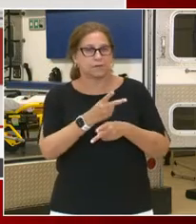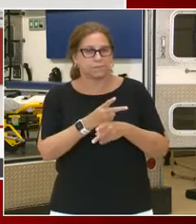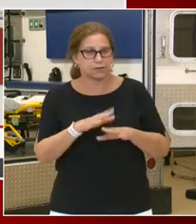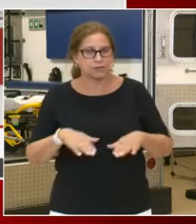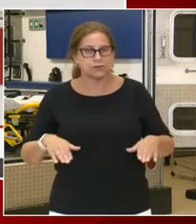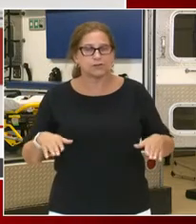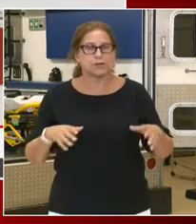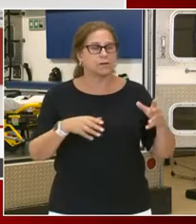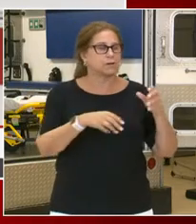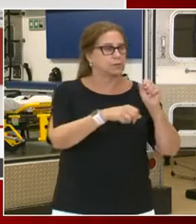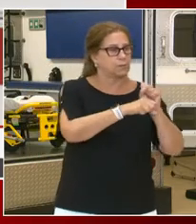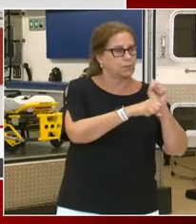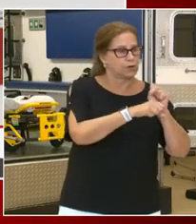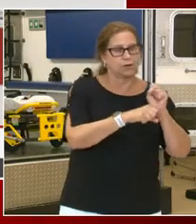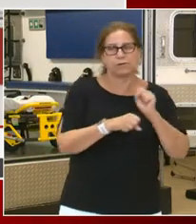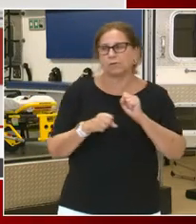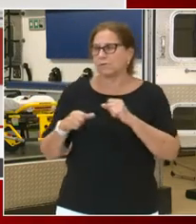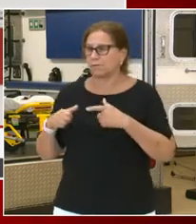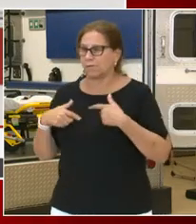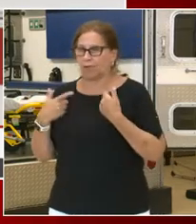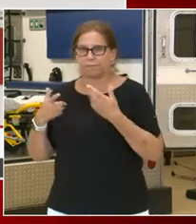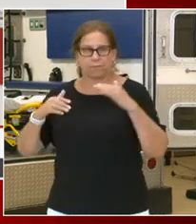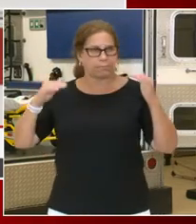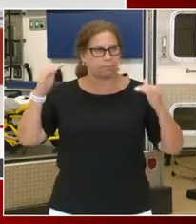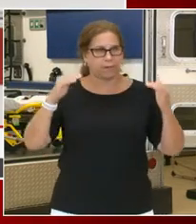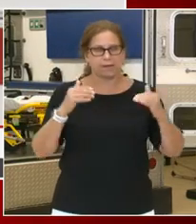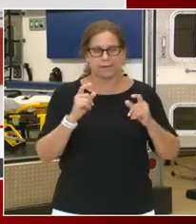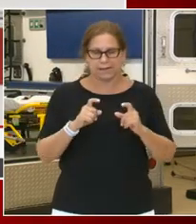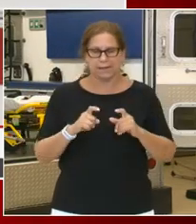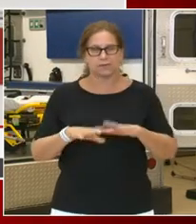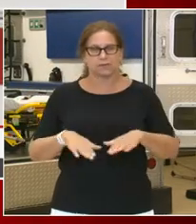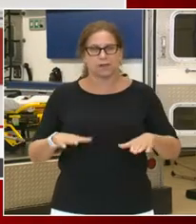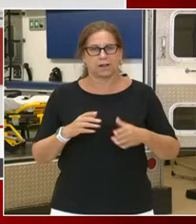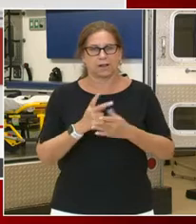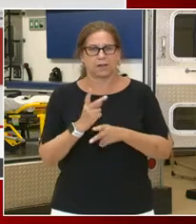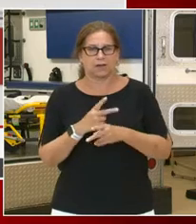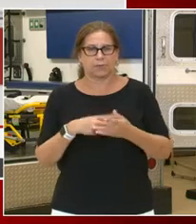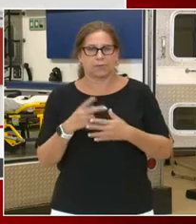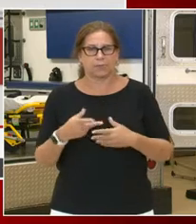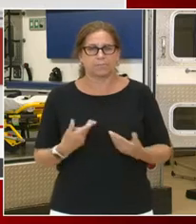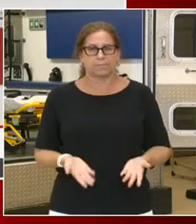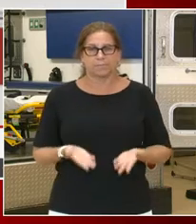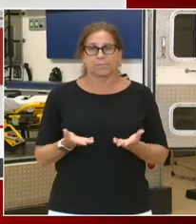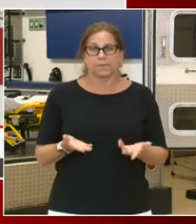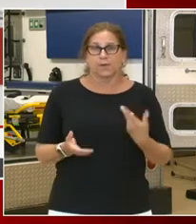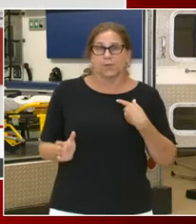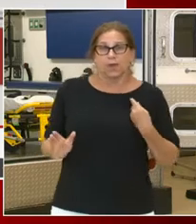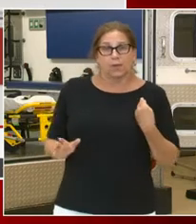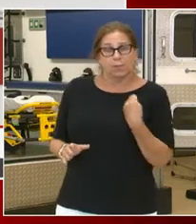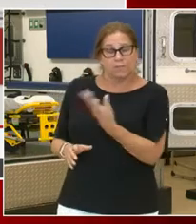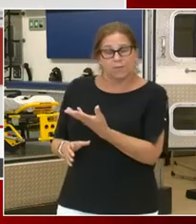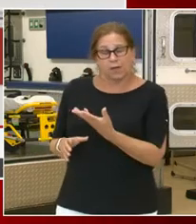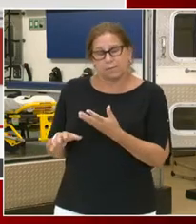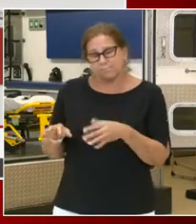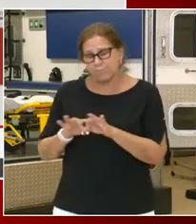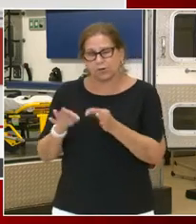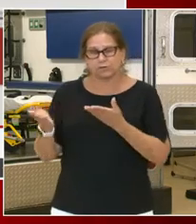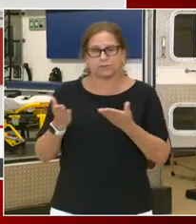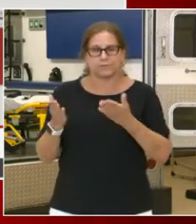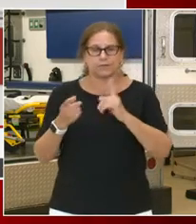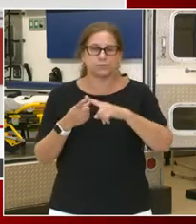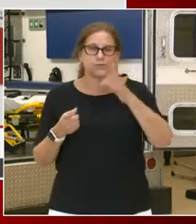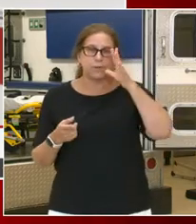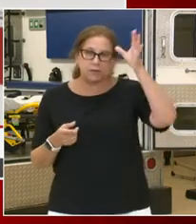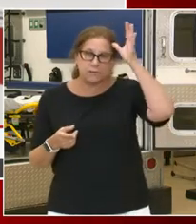toddlers and little people among us, but it also provides that important service to our families to ensure that people,